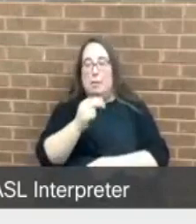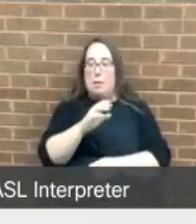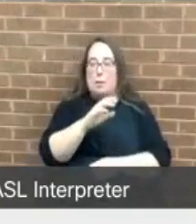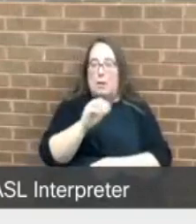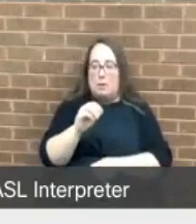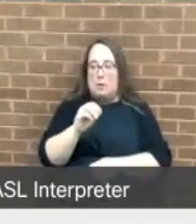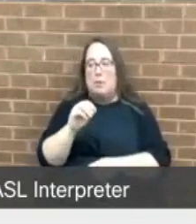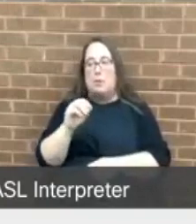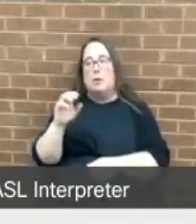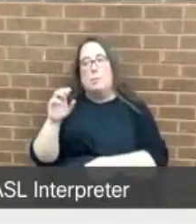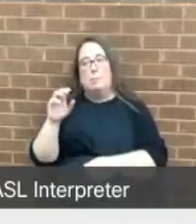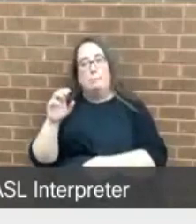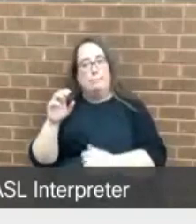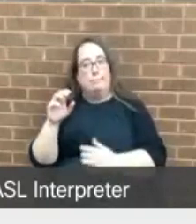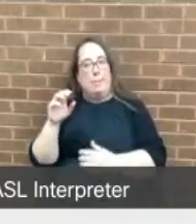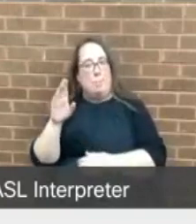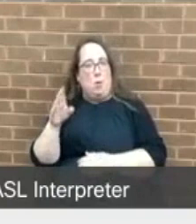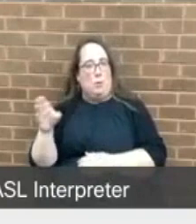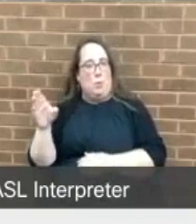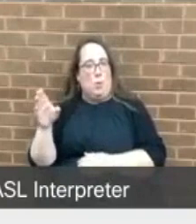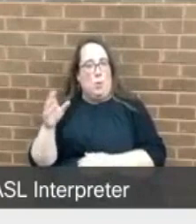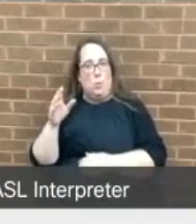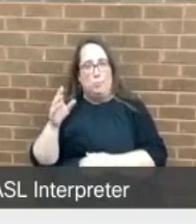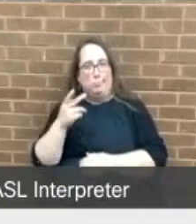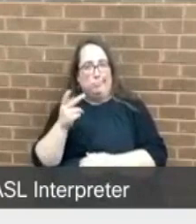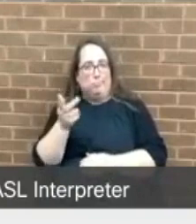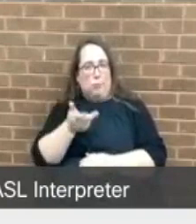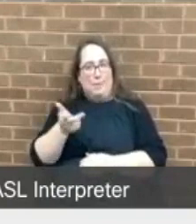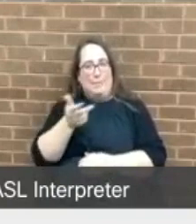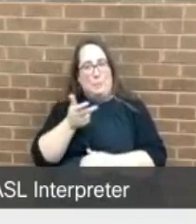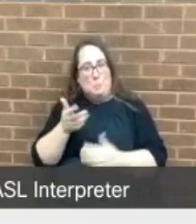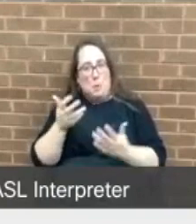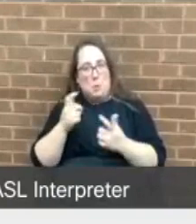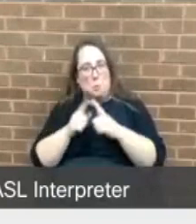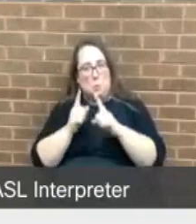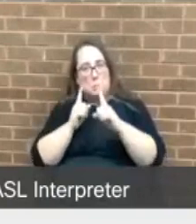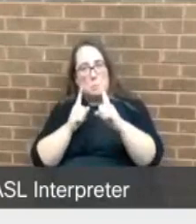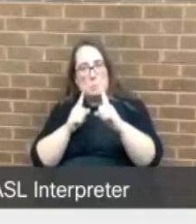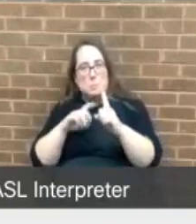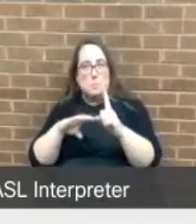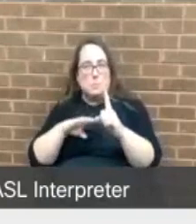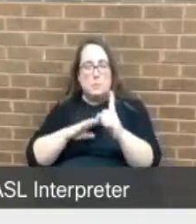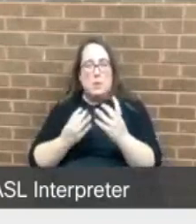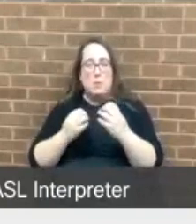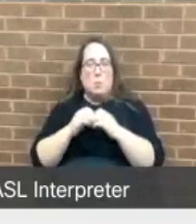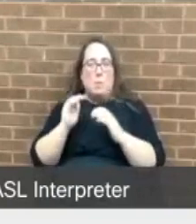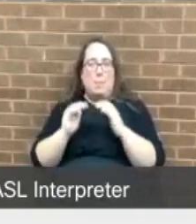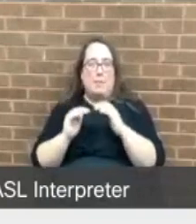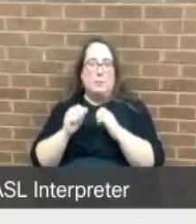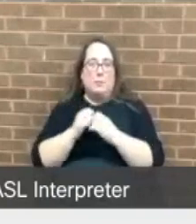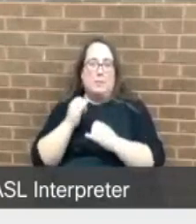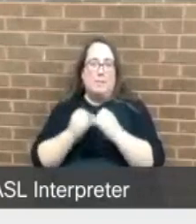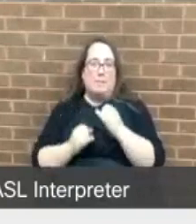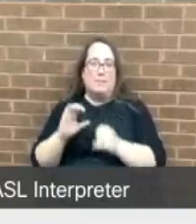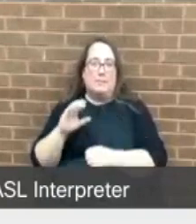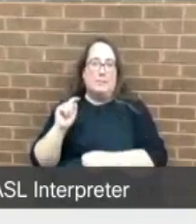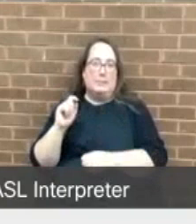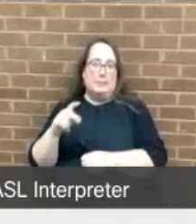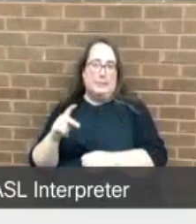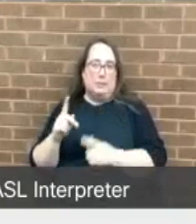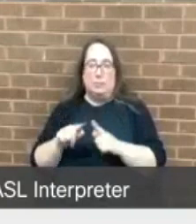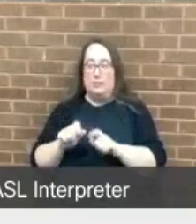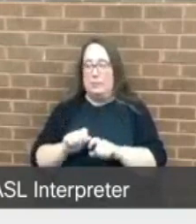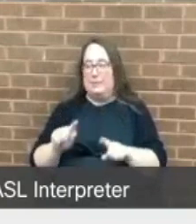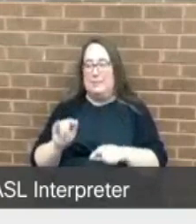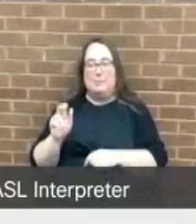in the Baltimore region are hoping that we can work together to achieve more balance in the final CTP to be released